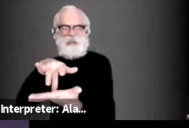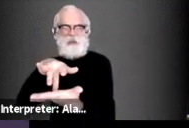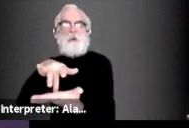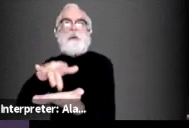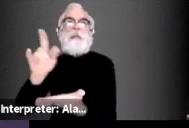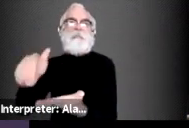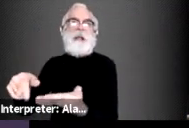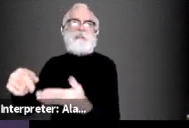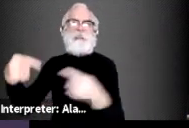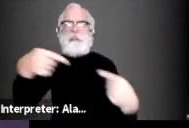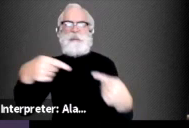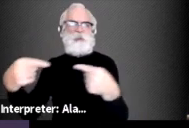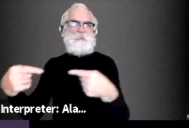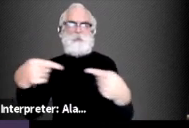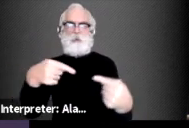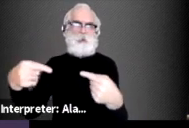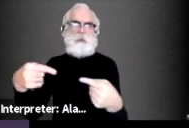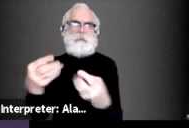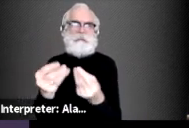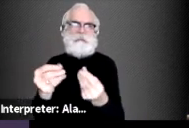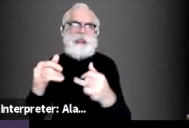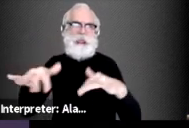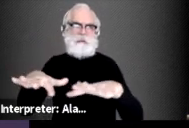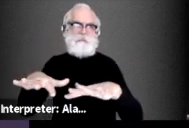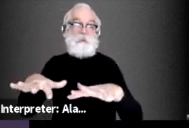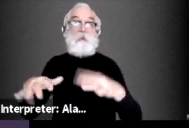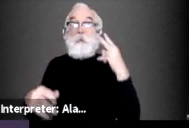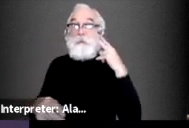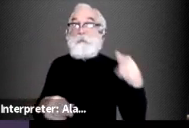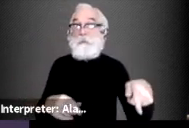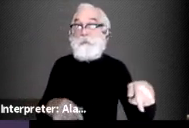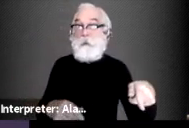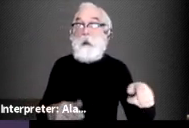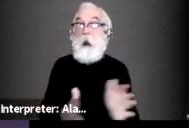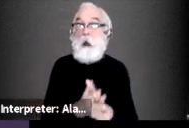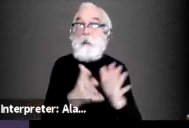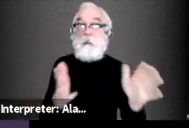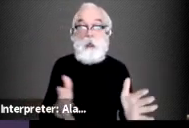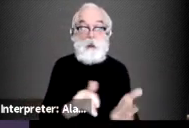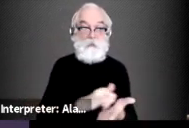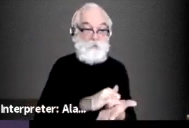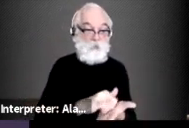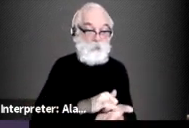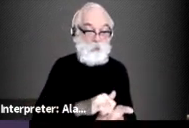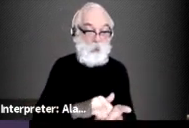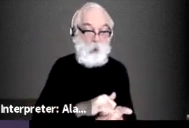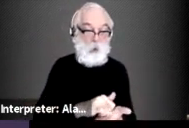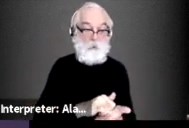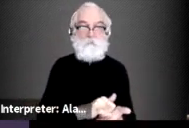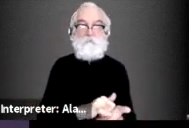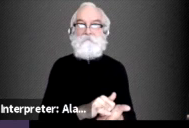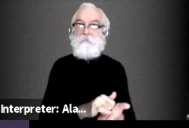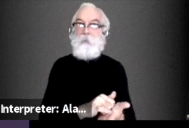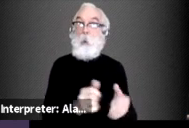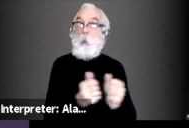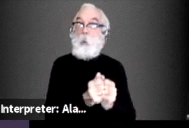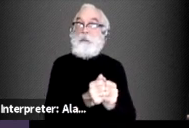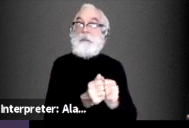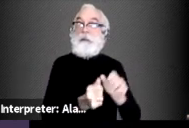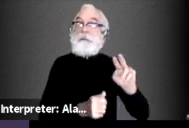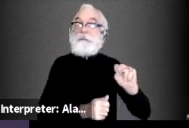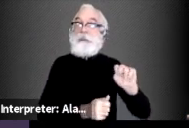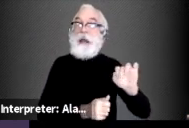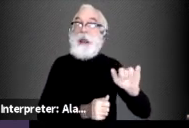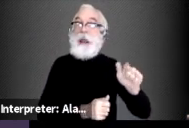disputed territory. And as you can see, for example, much of New York, including Niagara Falls, lies